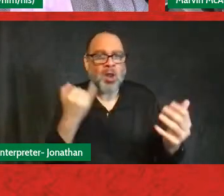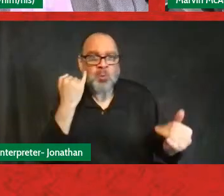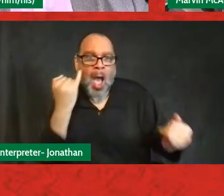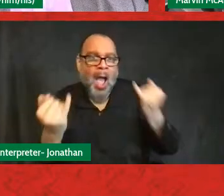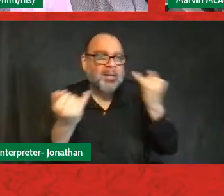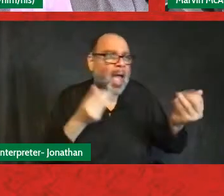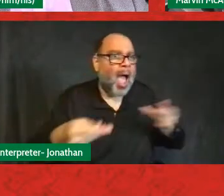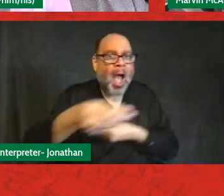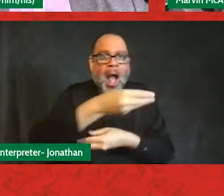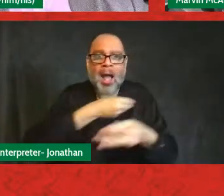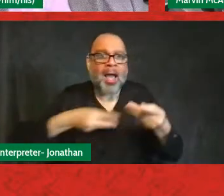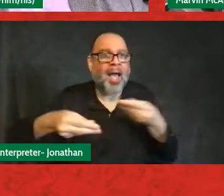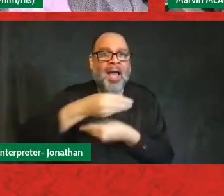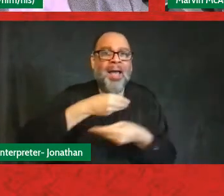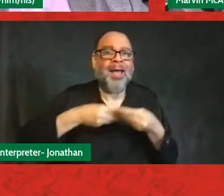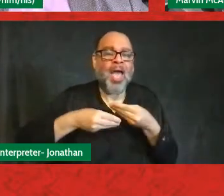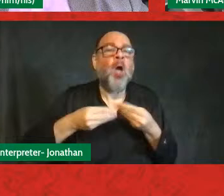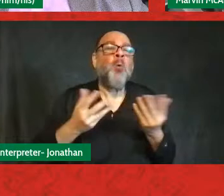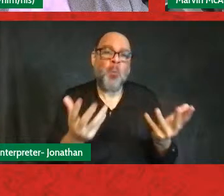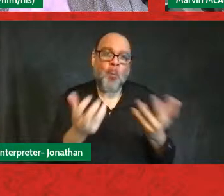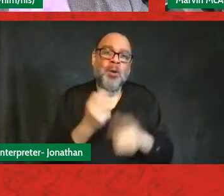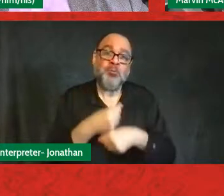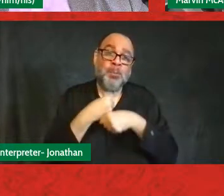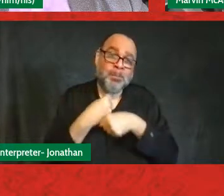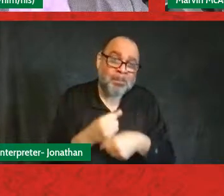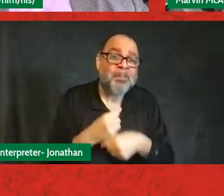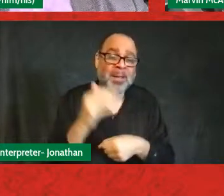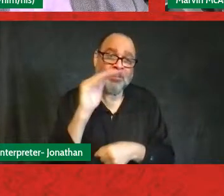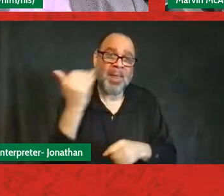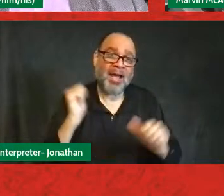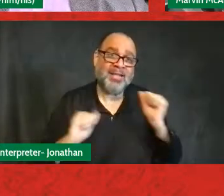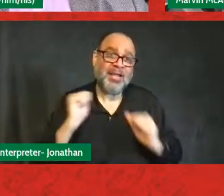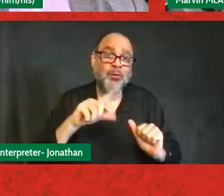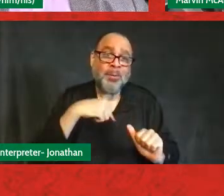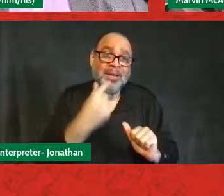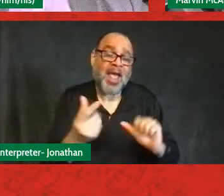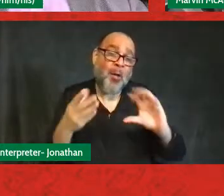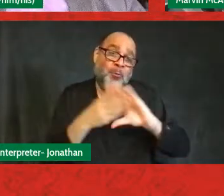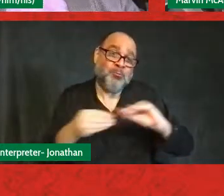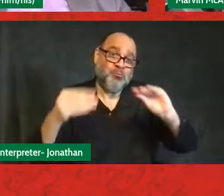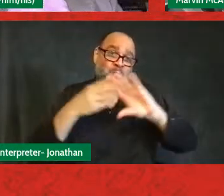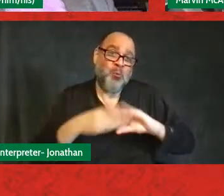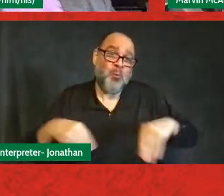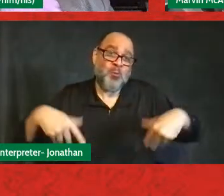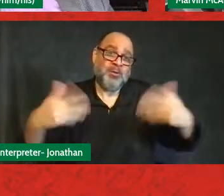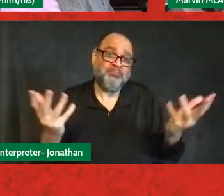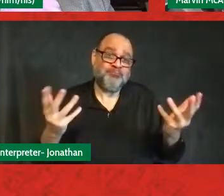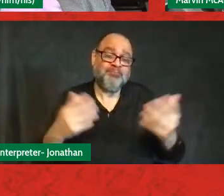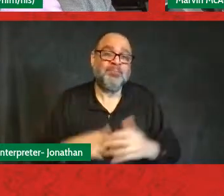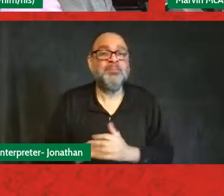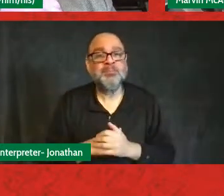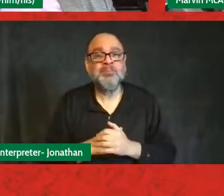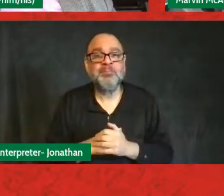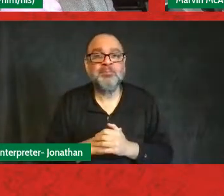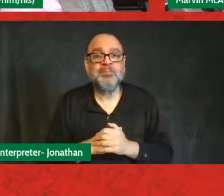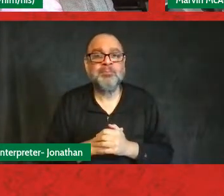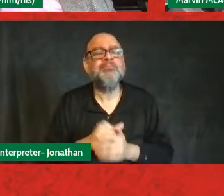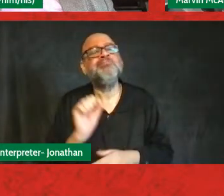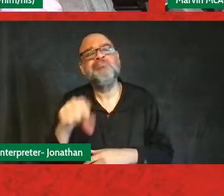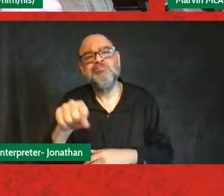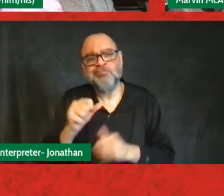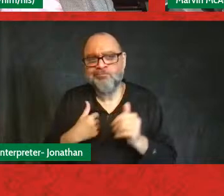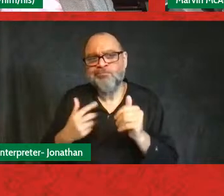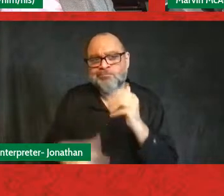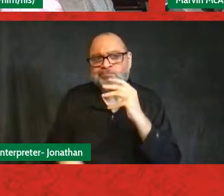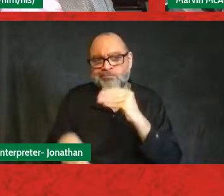that's about making Black theater, telling our stories. Mm-hmm. And just to piggyback off of what you're saying is, you know, I think the other part